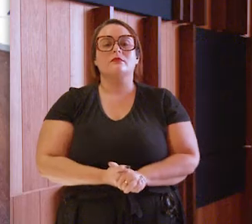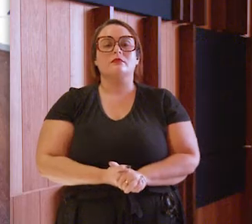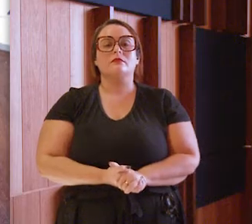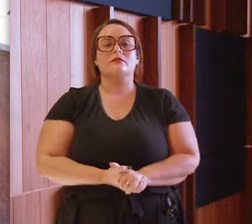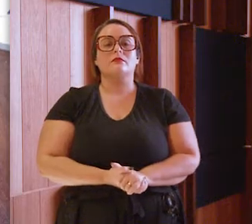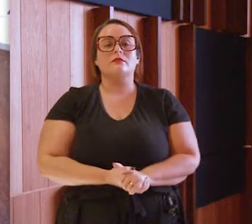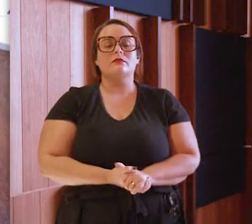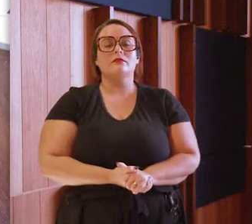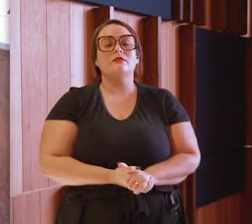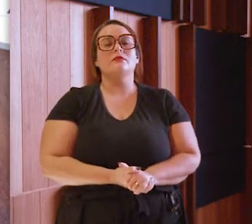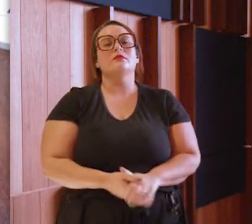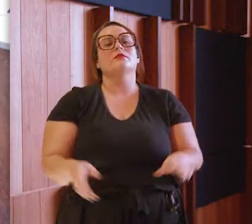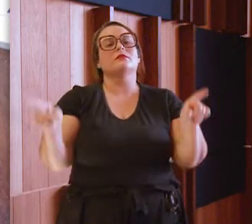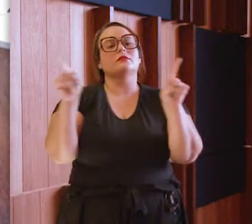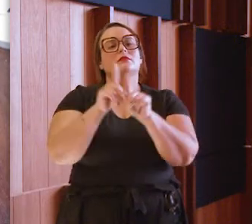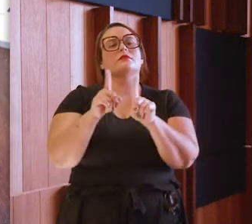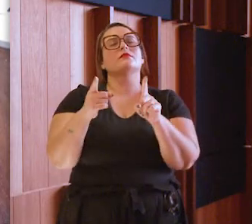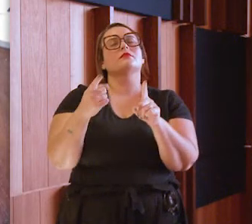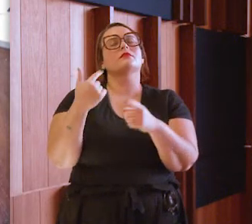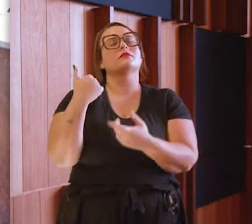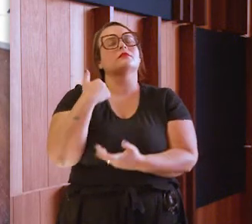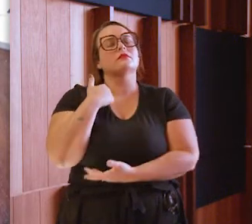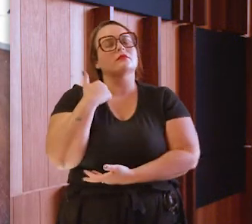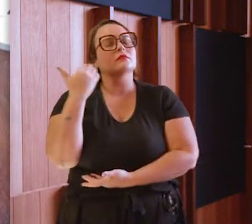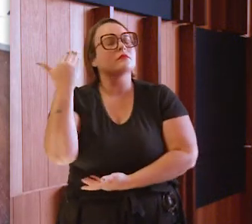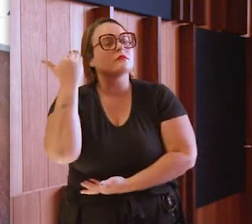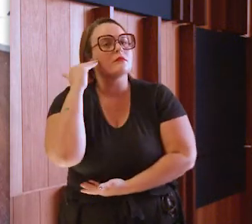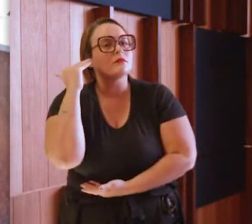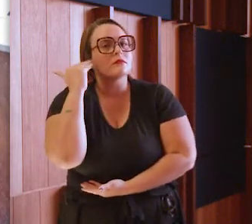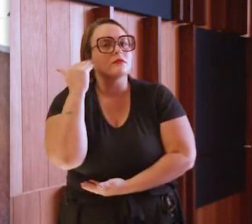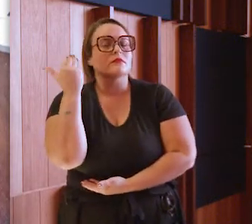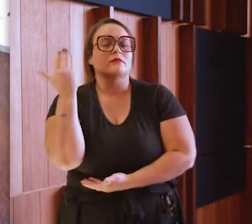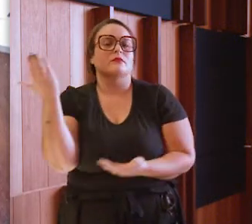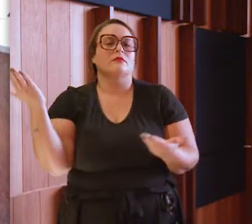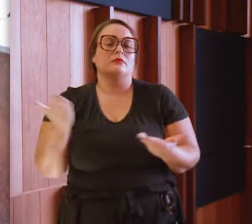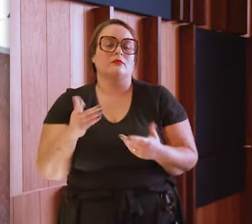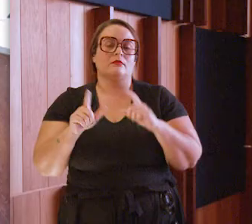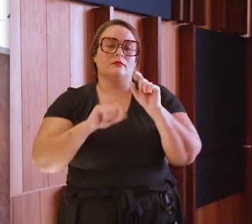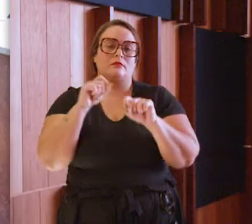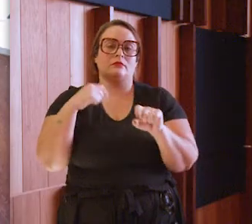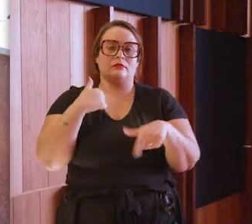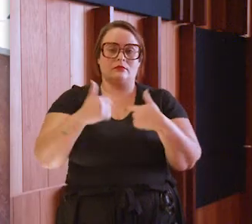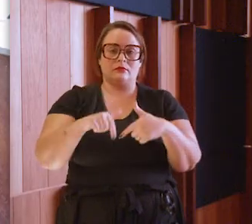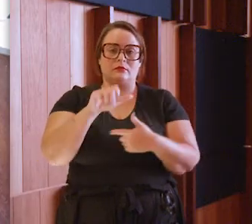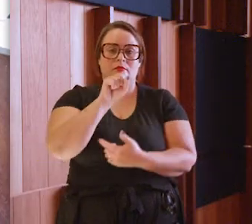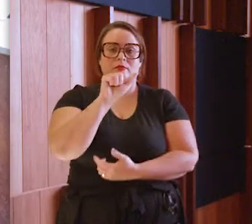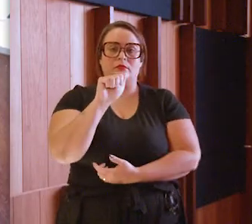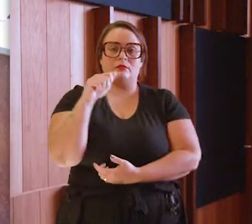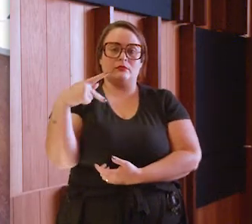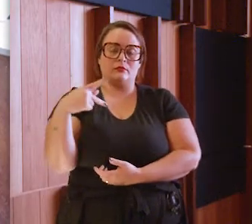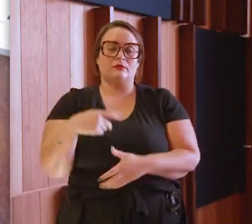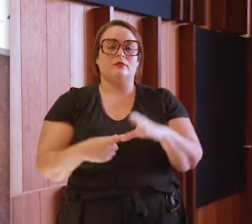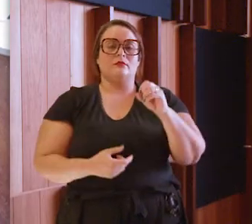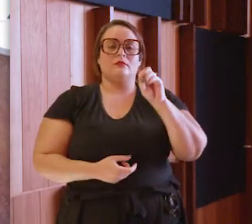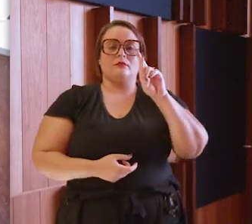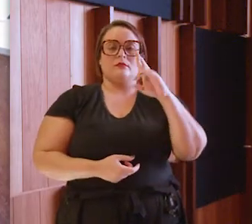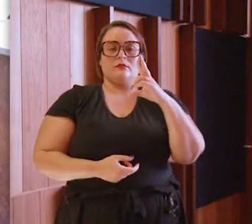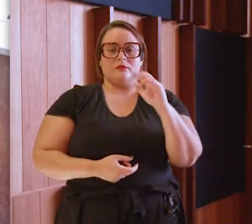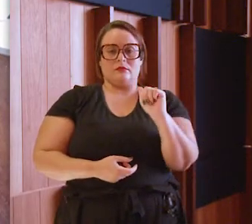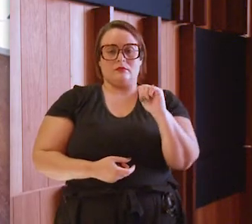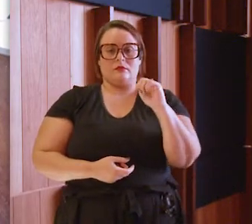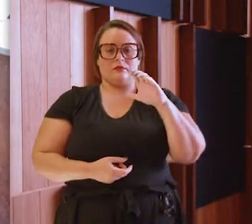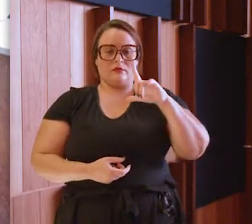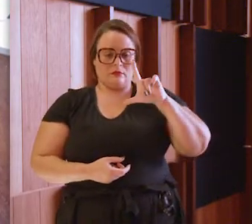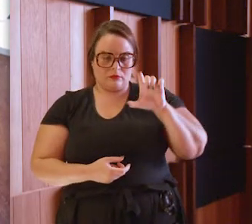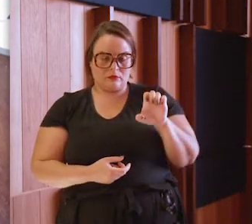lot of tools, working with Oracle, working with SAP, S/4HANA 4. We have a number of digital assets to